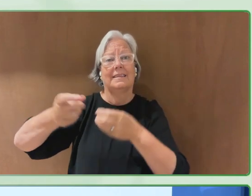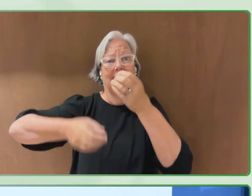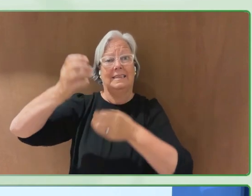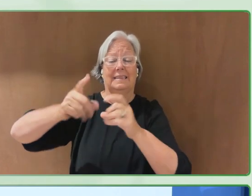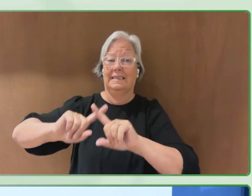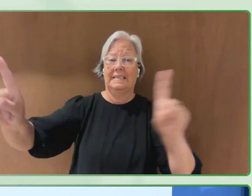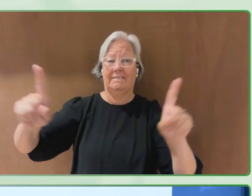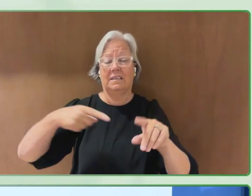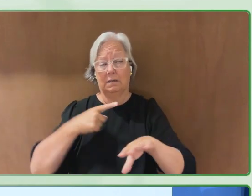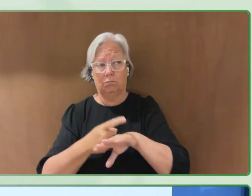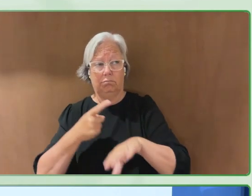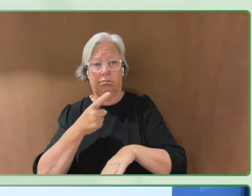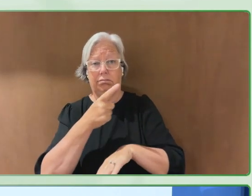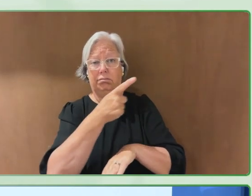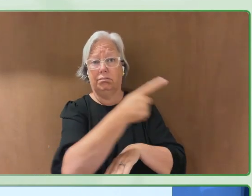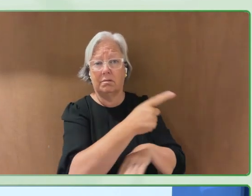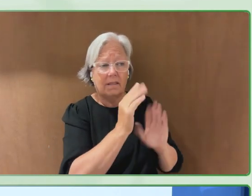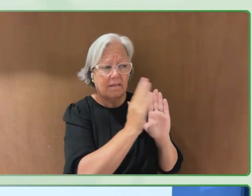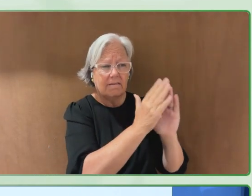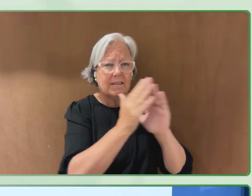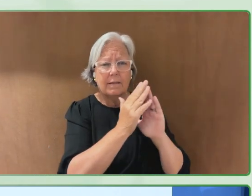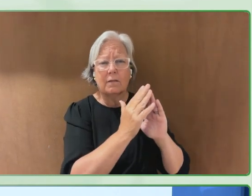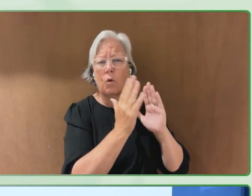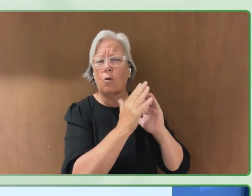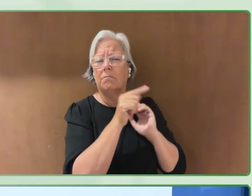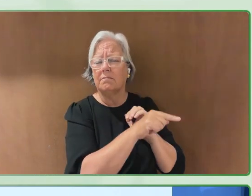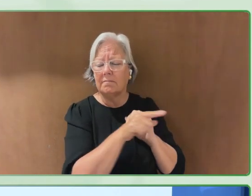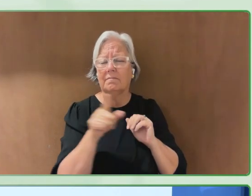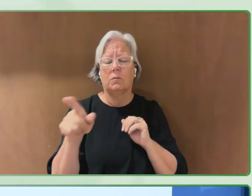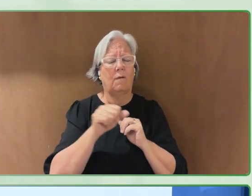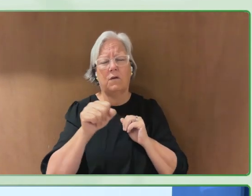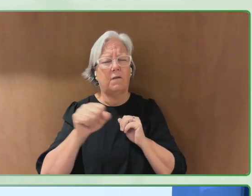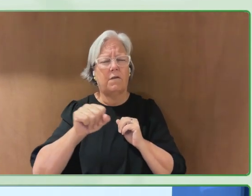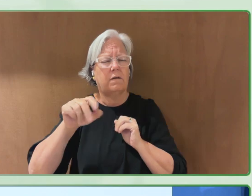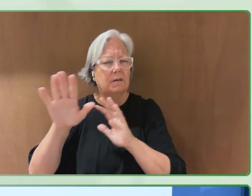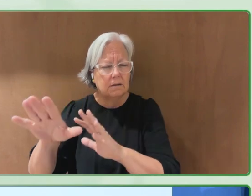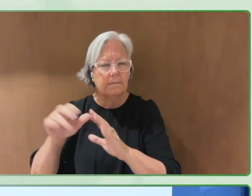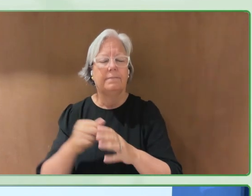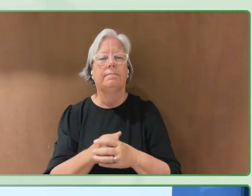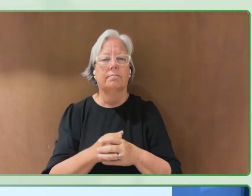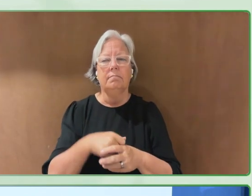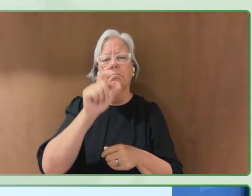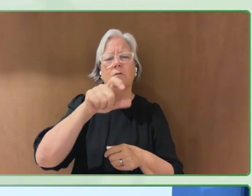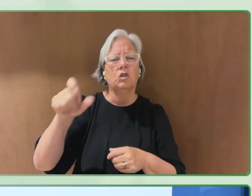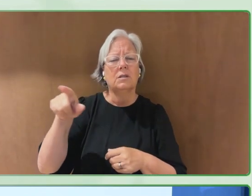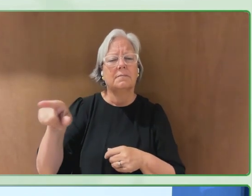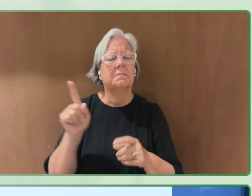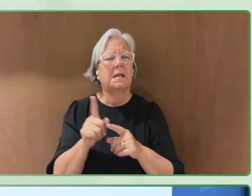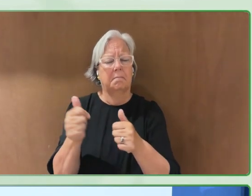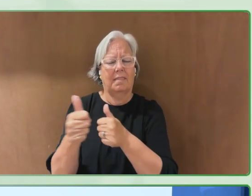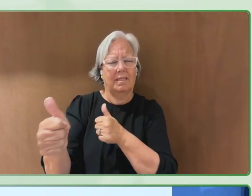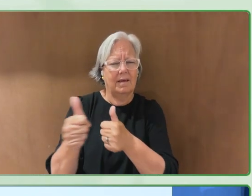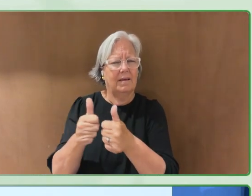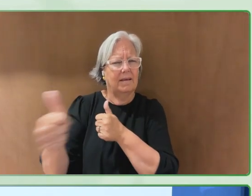so fast, and I felt that everyone was one step ahead of me because they have